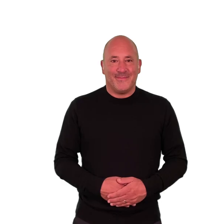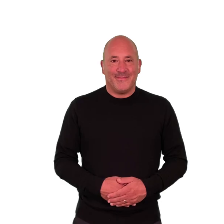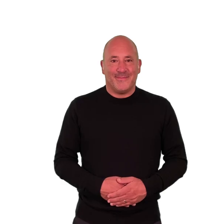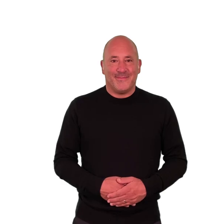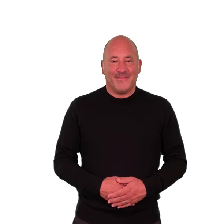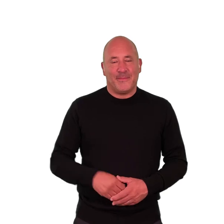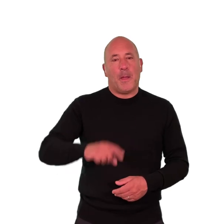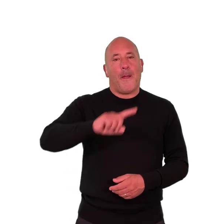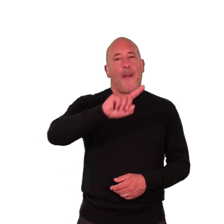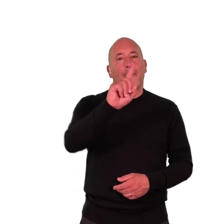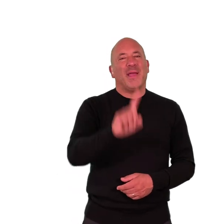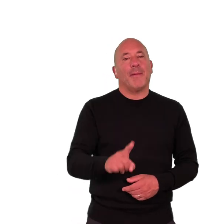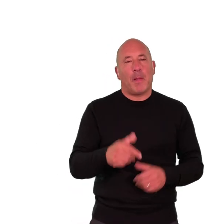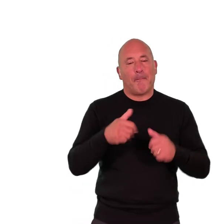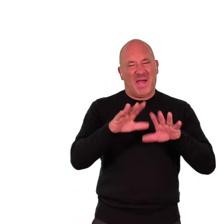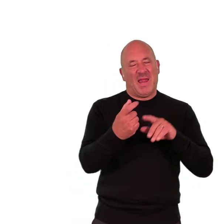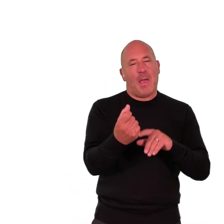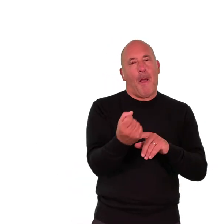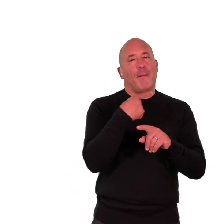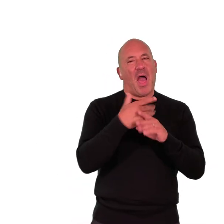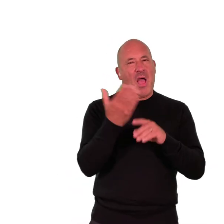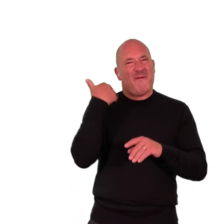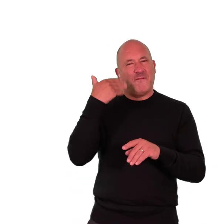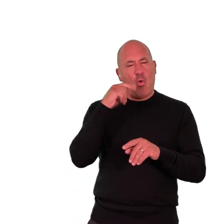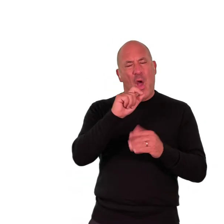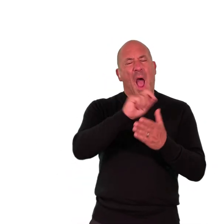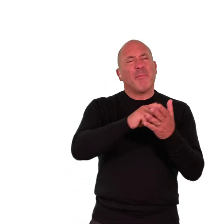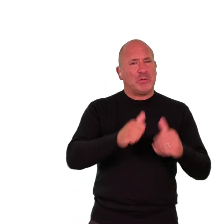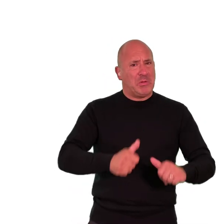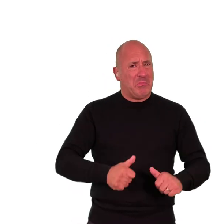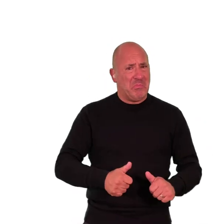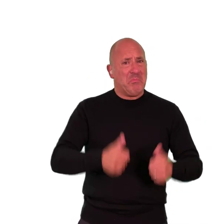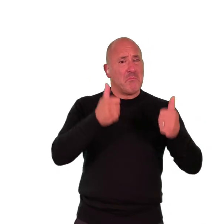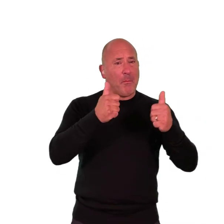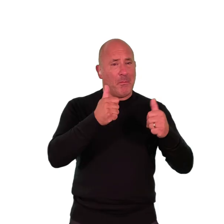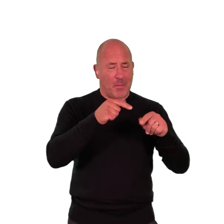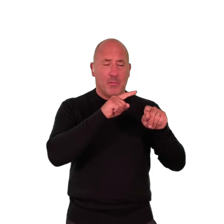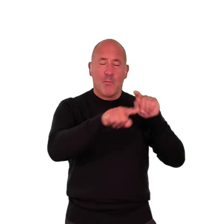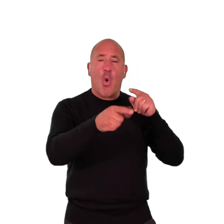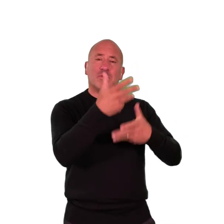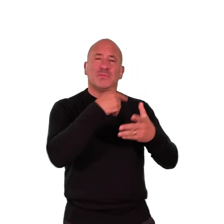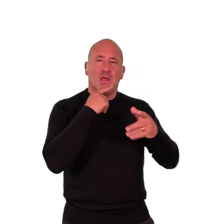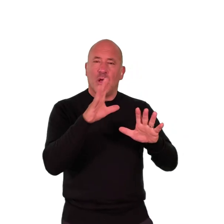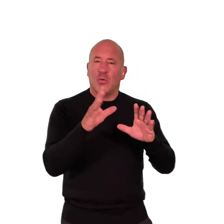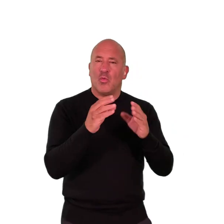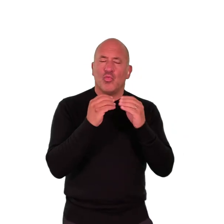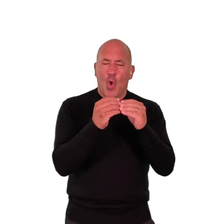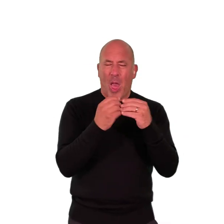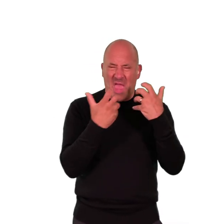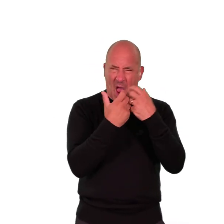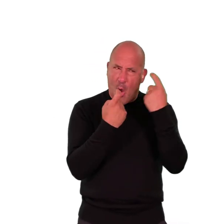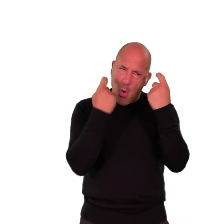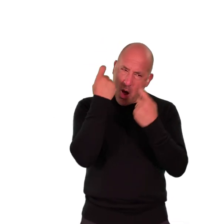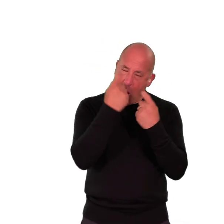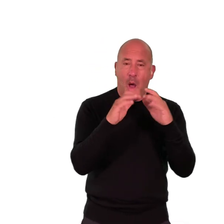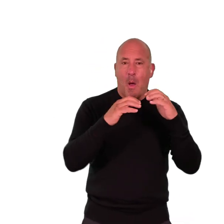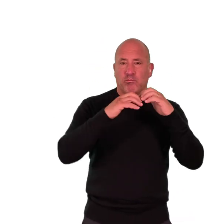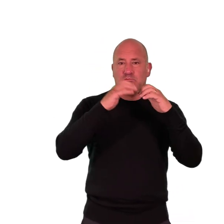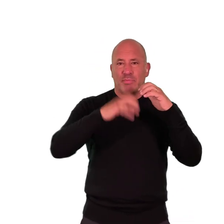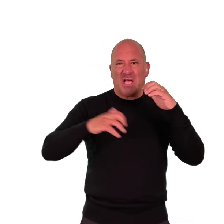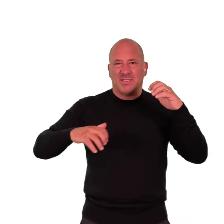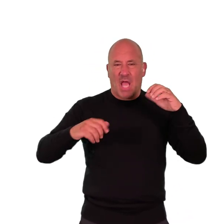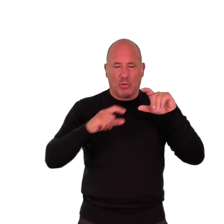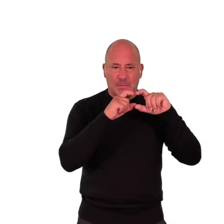People who have applied previously with strong applications say that a good approach can be to break this down into smaller chunks